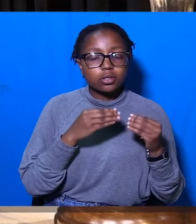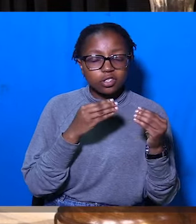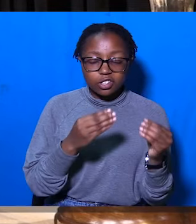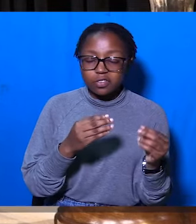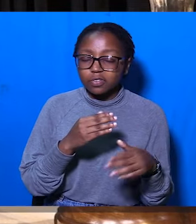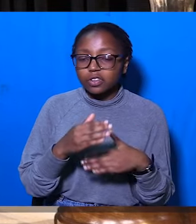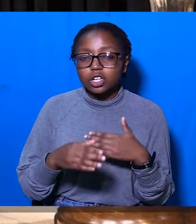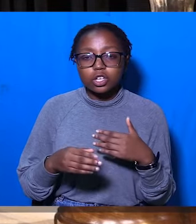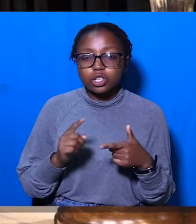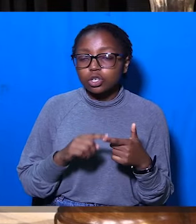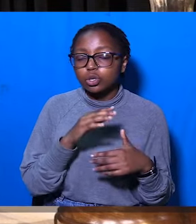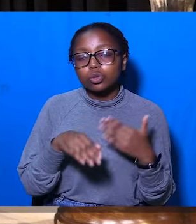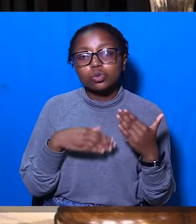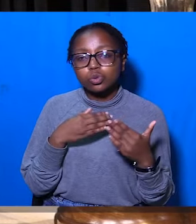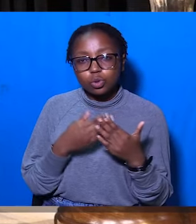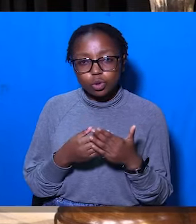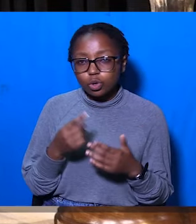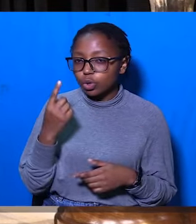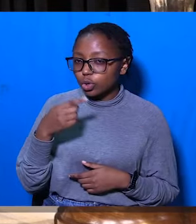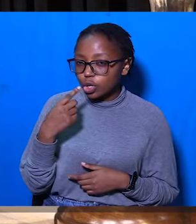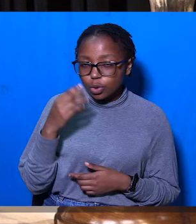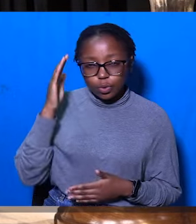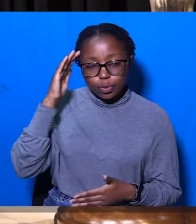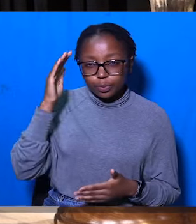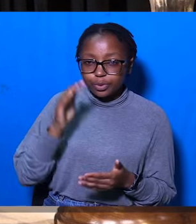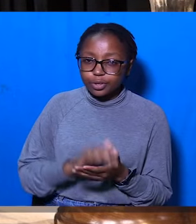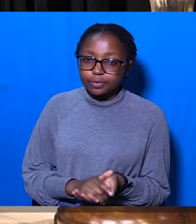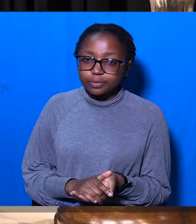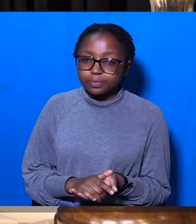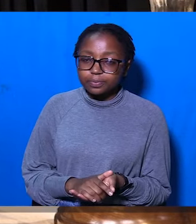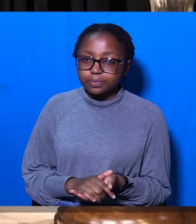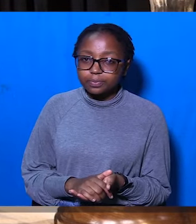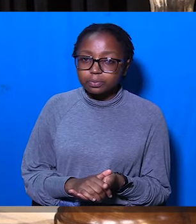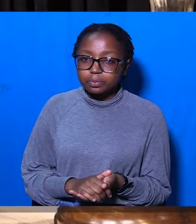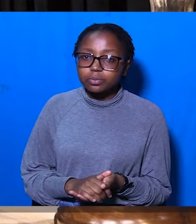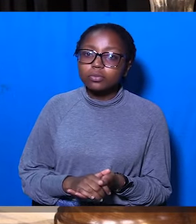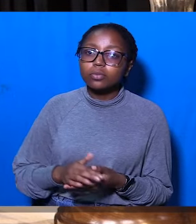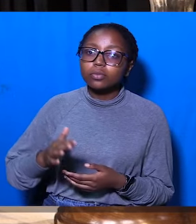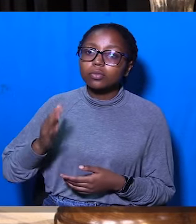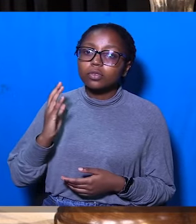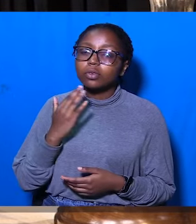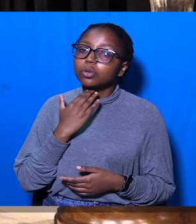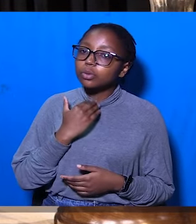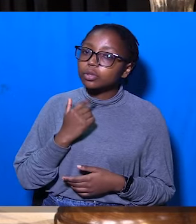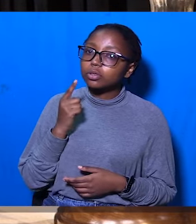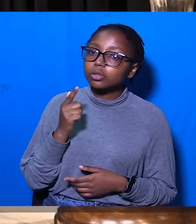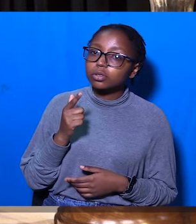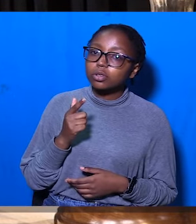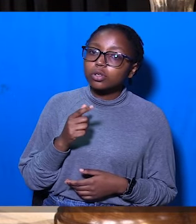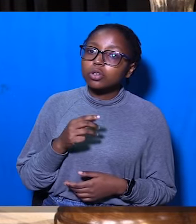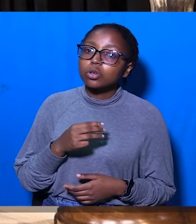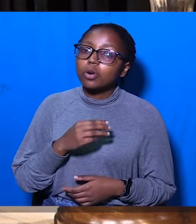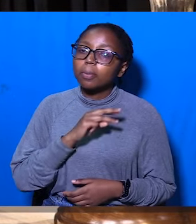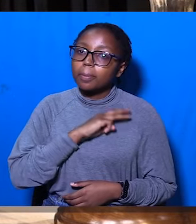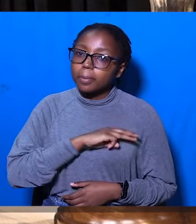community, despite where you come from. So God is calling you to experience his mercy and salvation. And that's what the mystery we are looking at